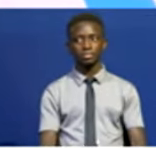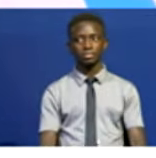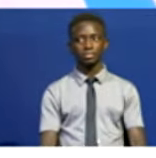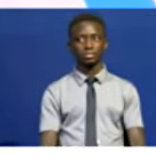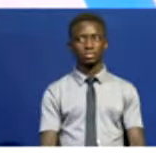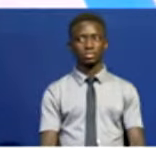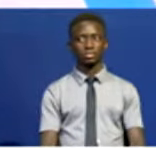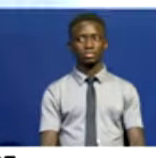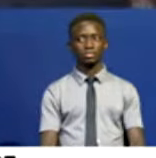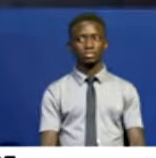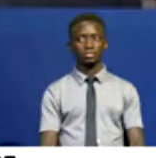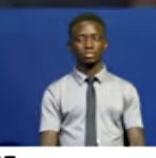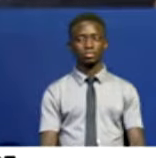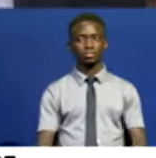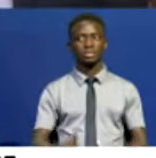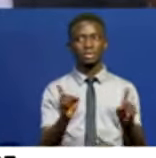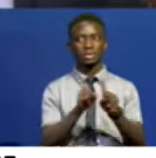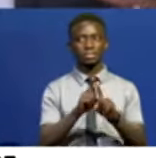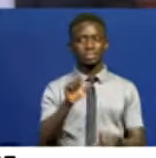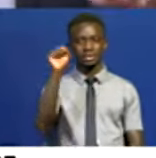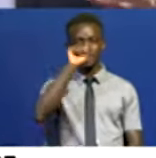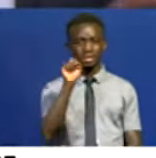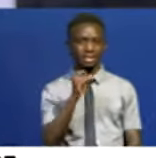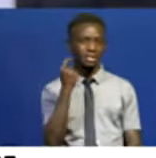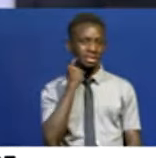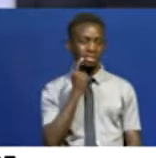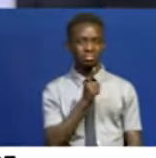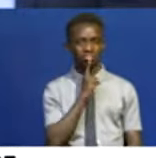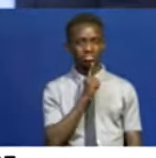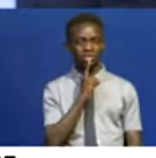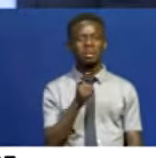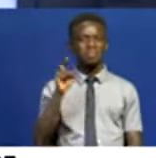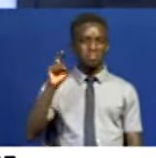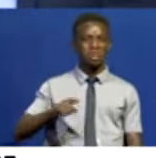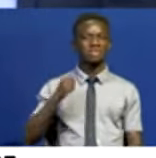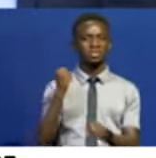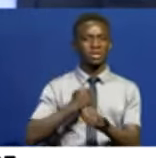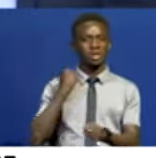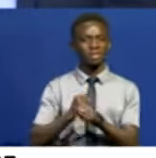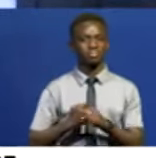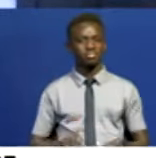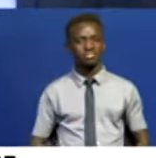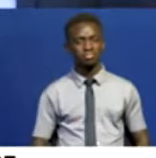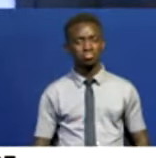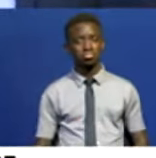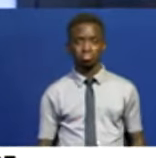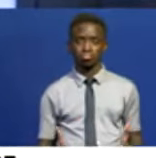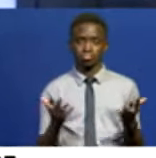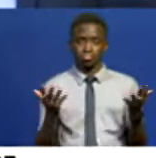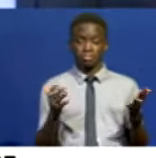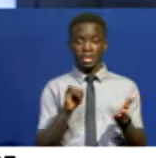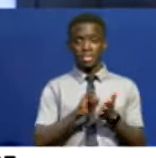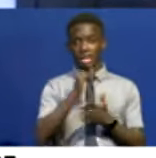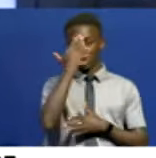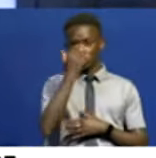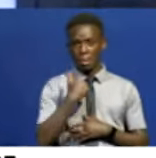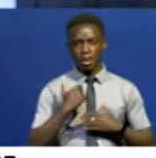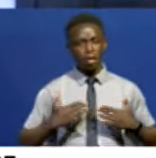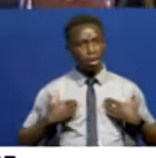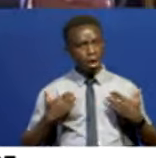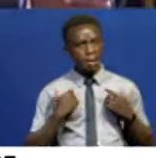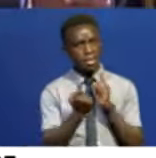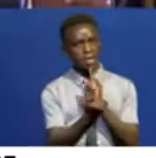As Sakaja would put it, lazima iwork. And that is why I am delighted to meet you as